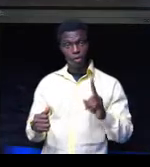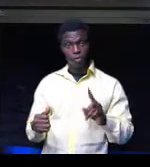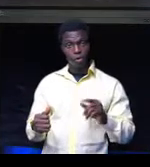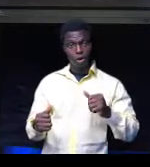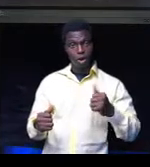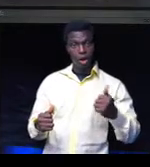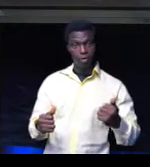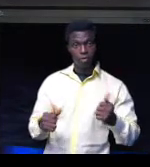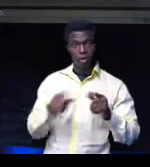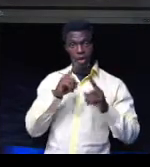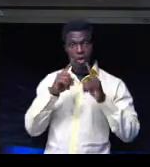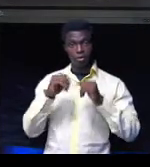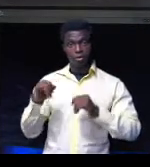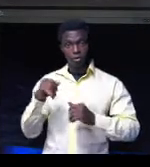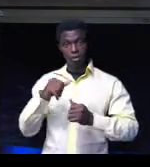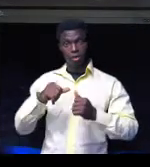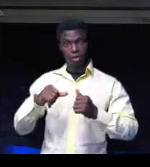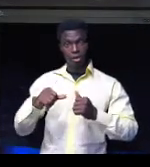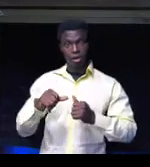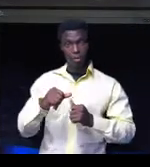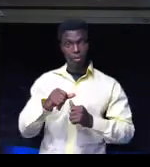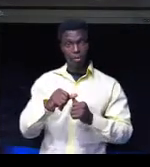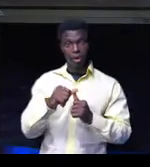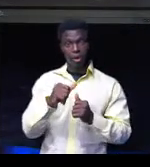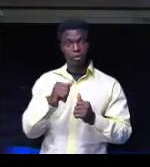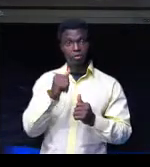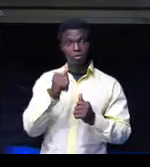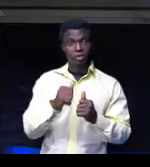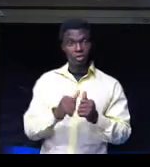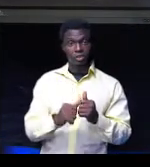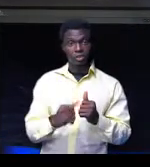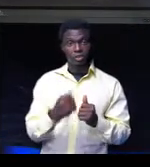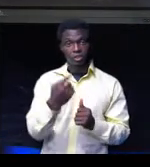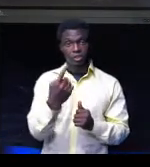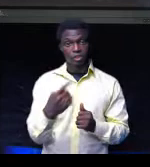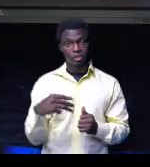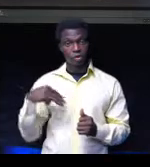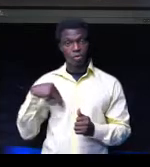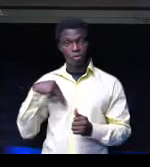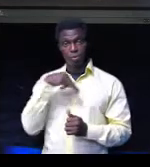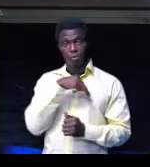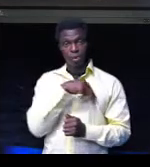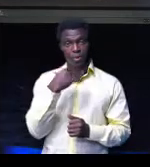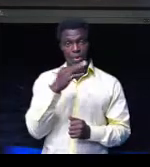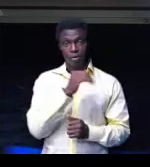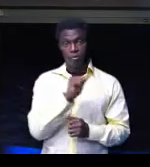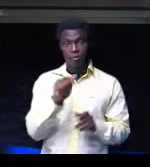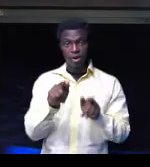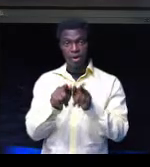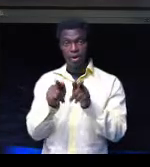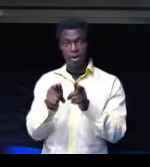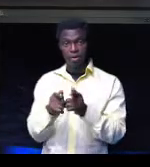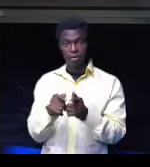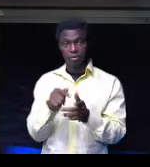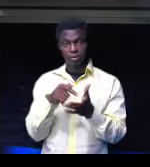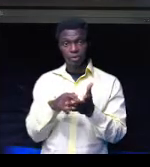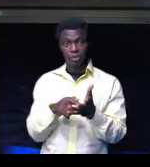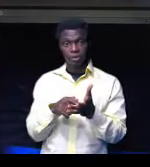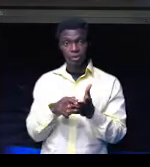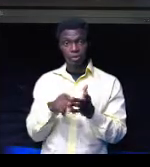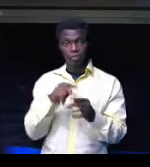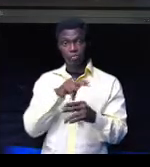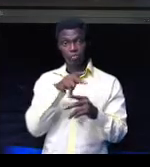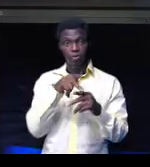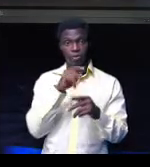one another. Talking about each single member of a group.